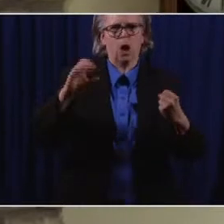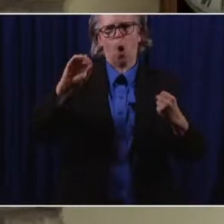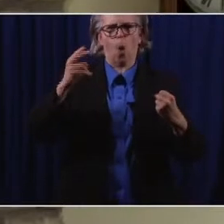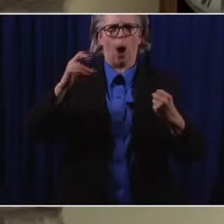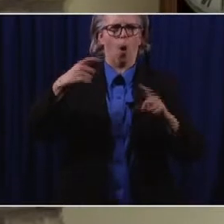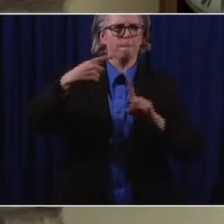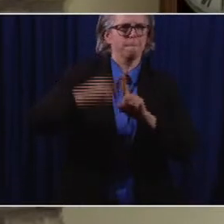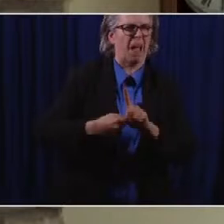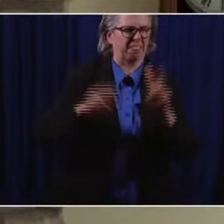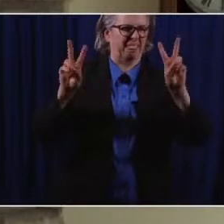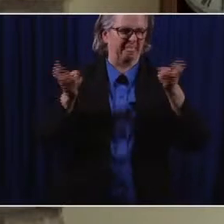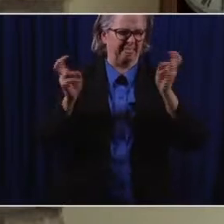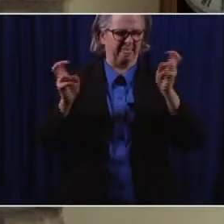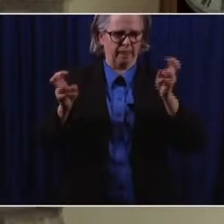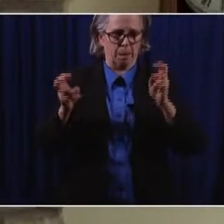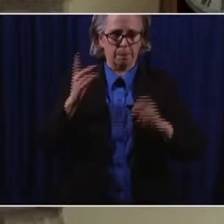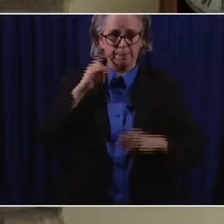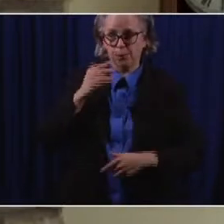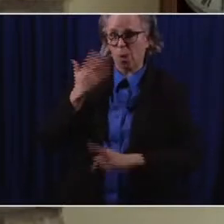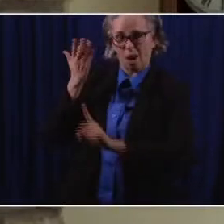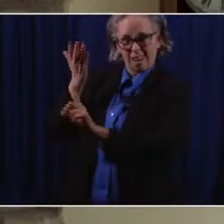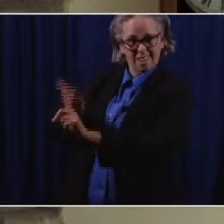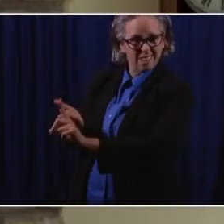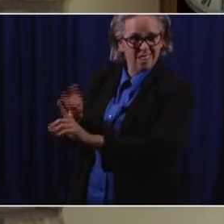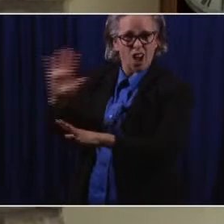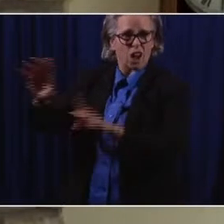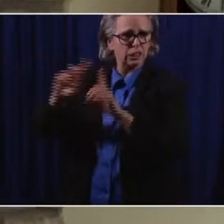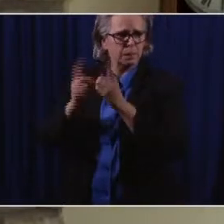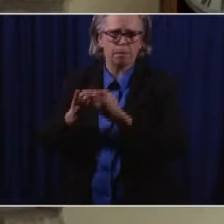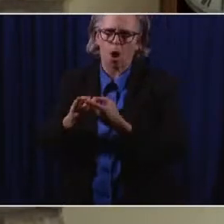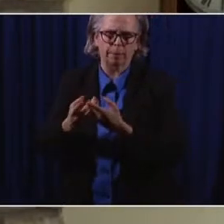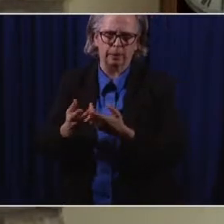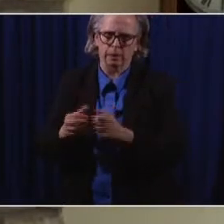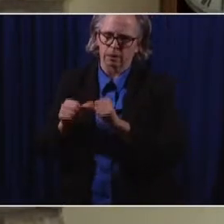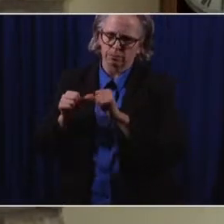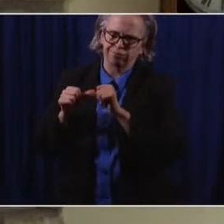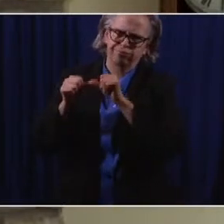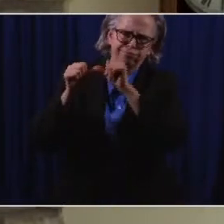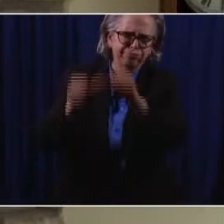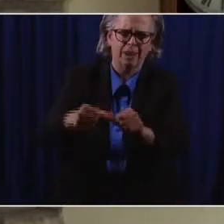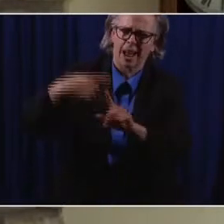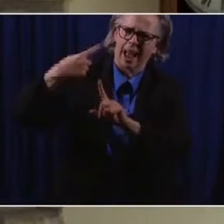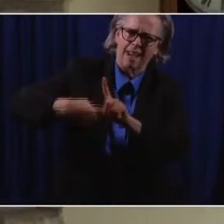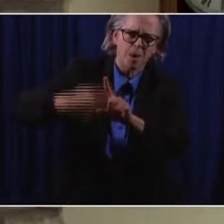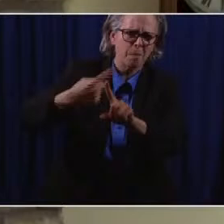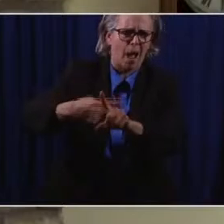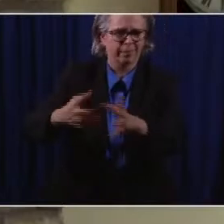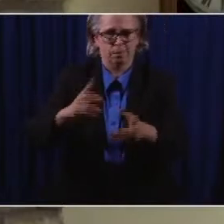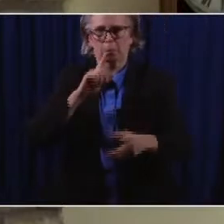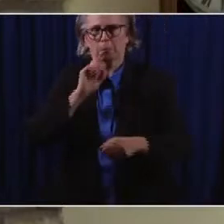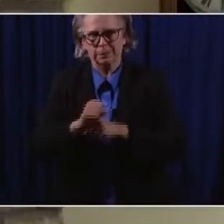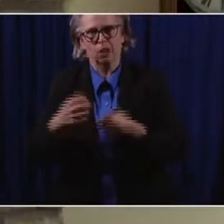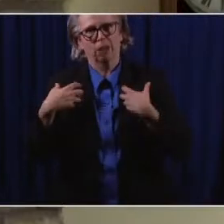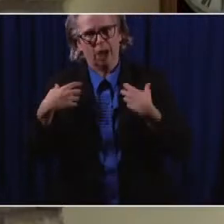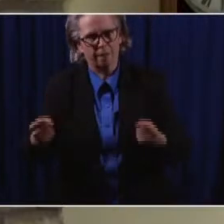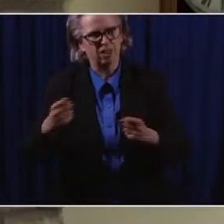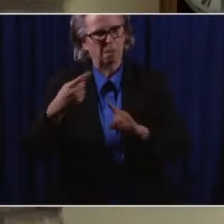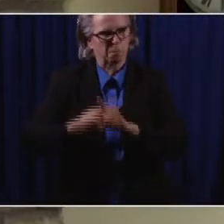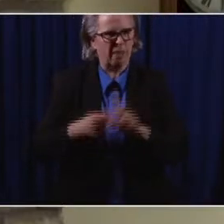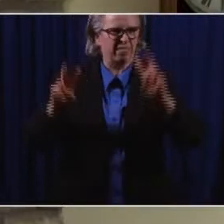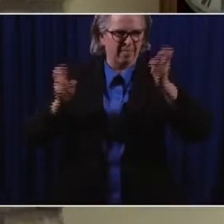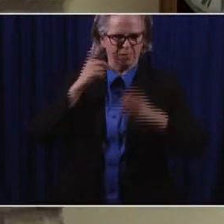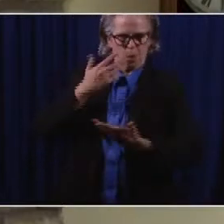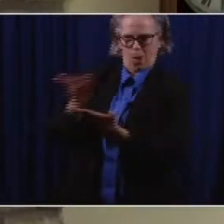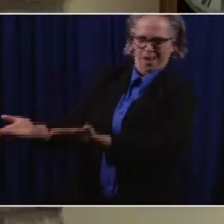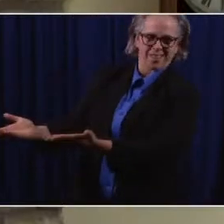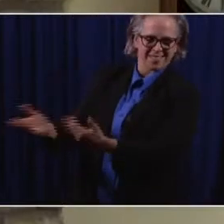departments, for every Ohioan, every month really is kind of recovery month. And so tell us a little bit about, what